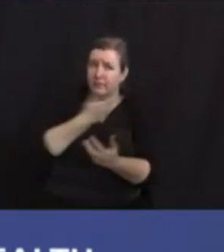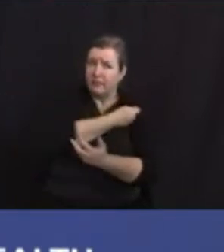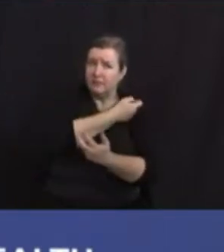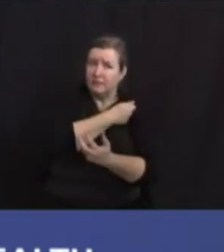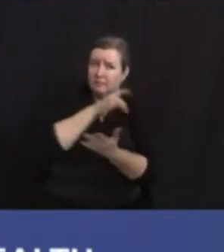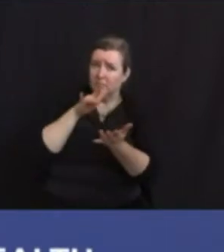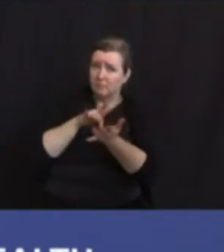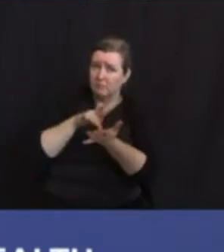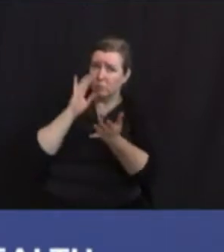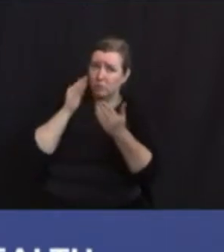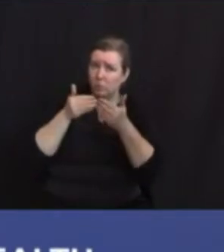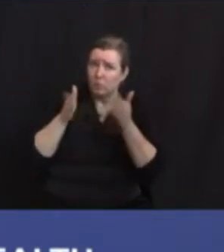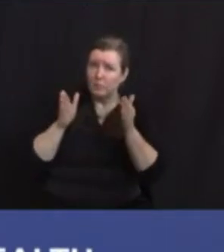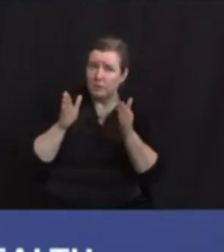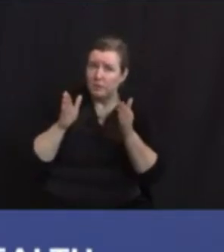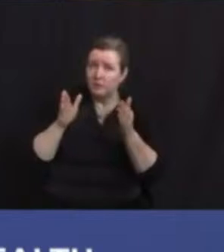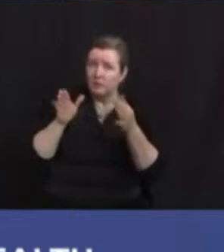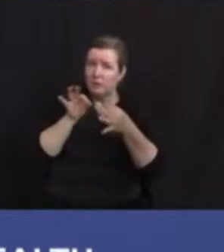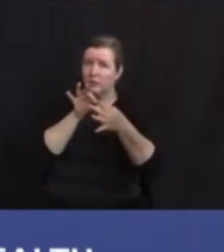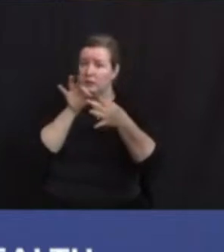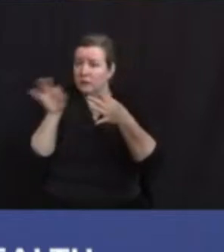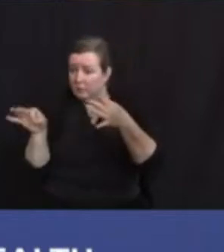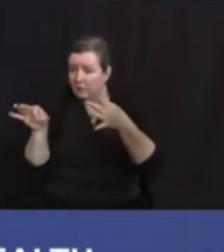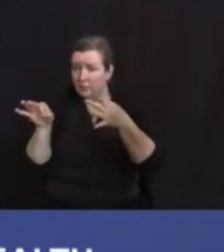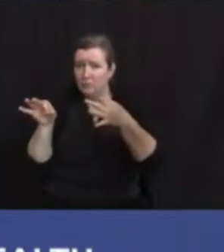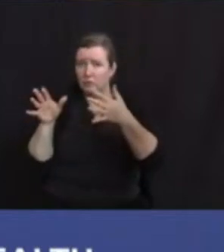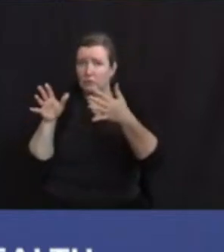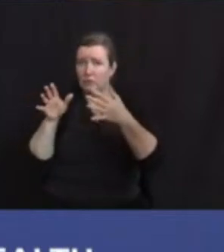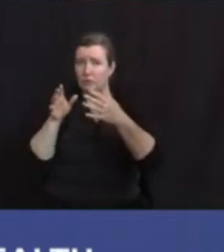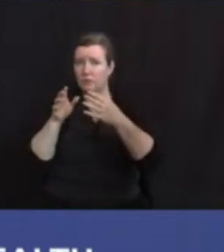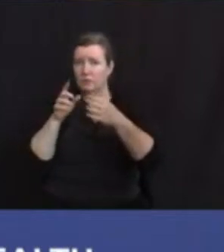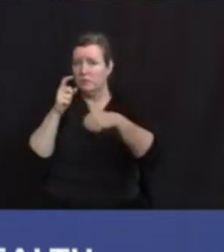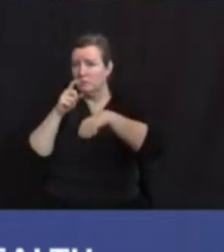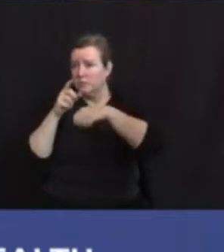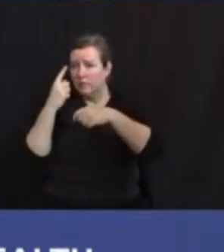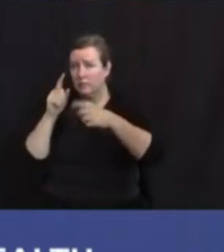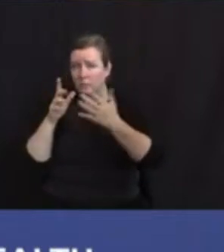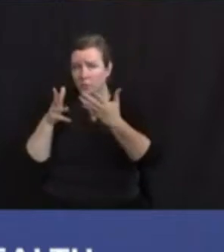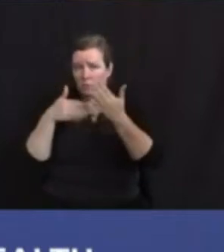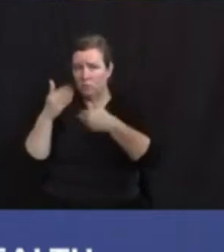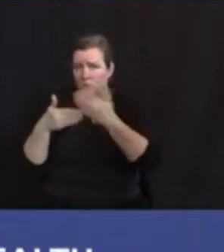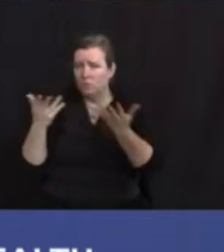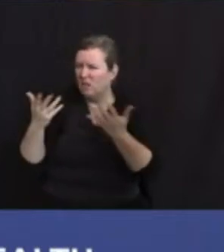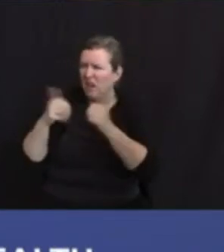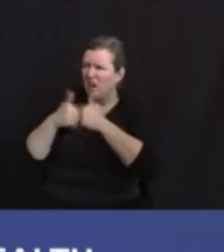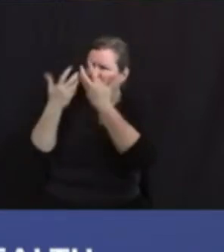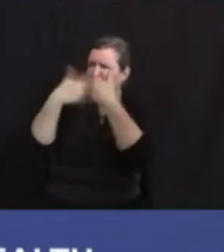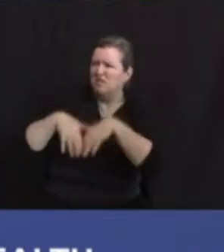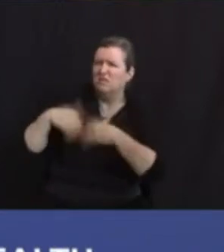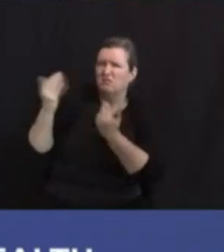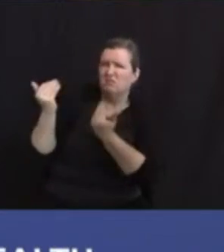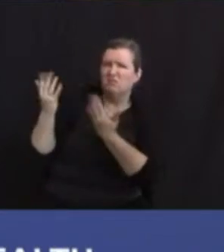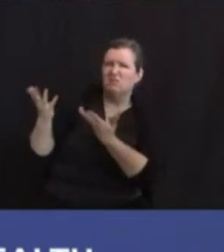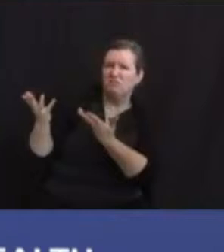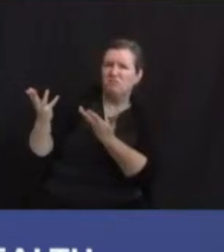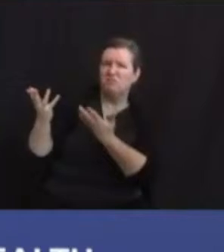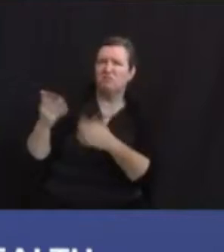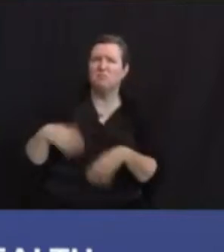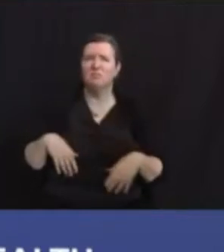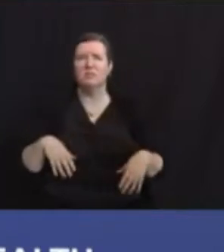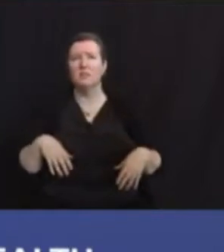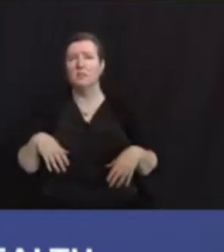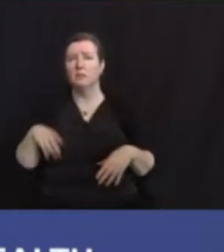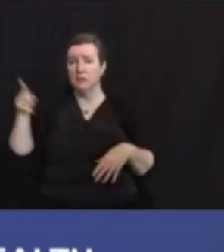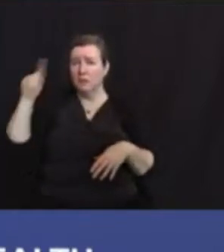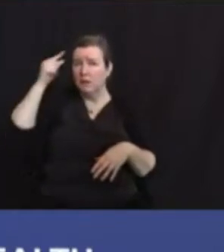just go through the mechanics of how that's going to happen? For the governor, you said that your increase from 25% to 35% on